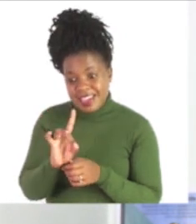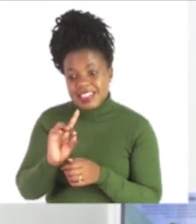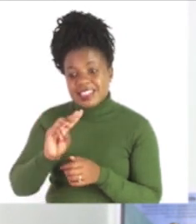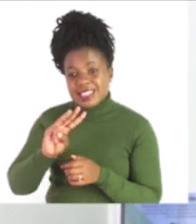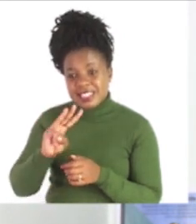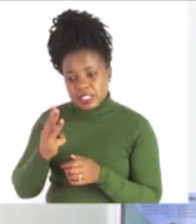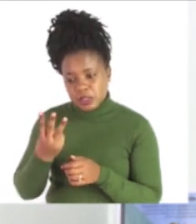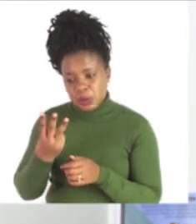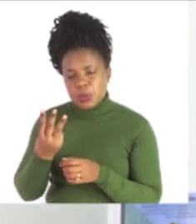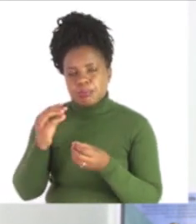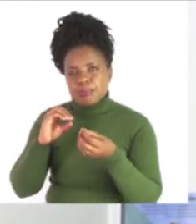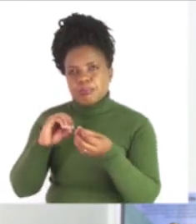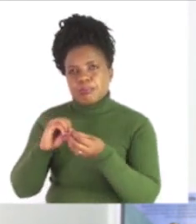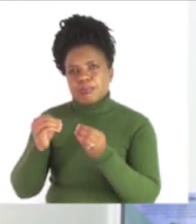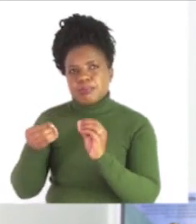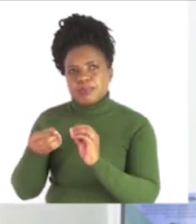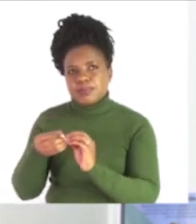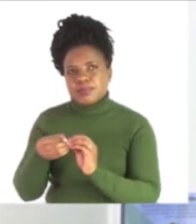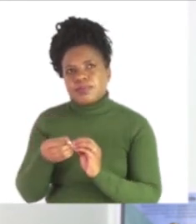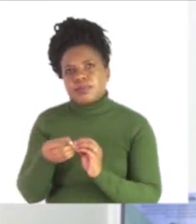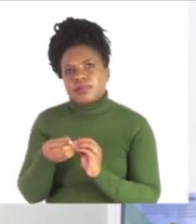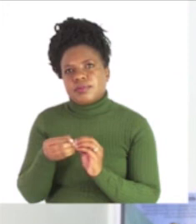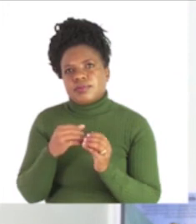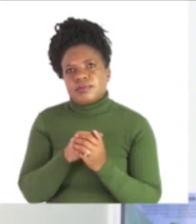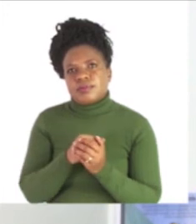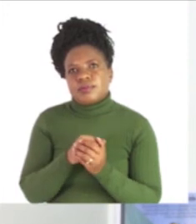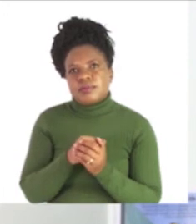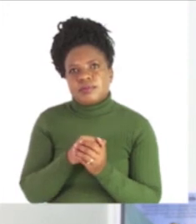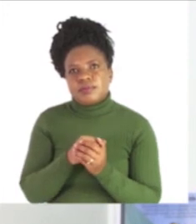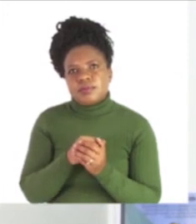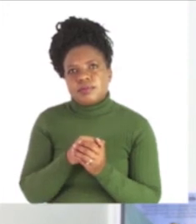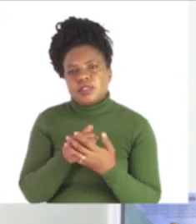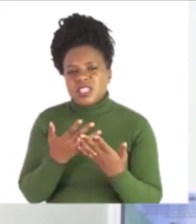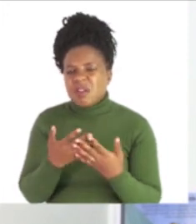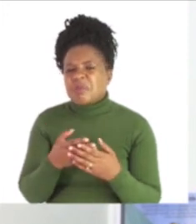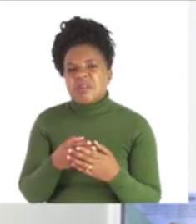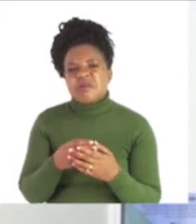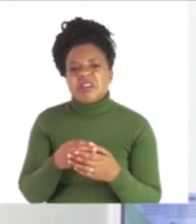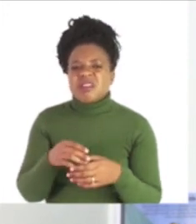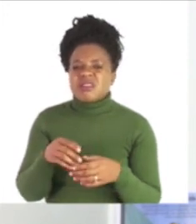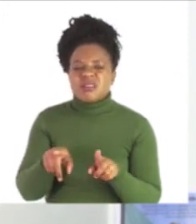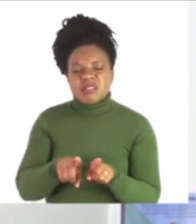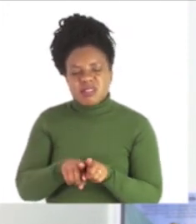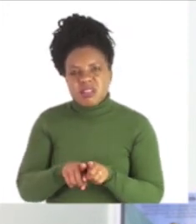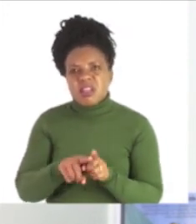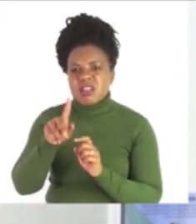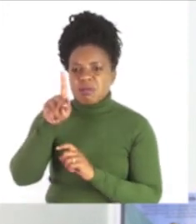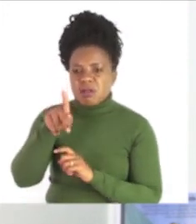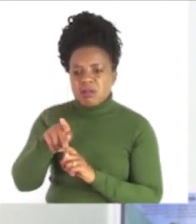a cube number. We can also say 8 is a product because it came up